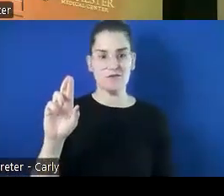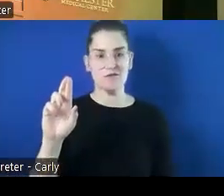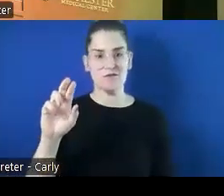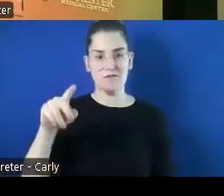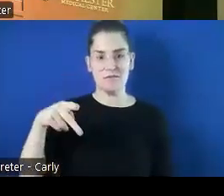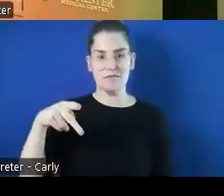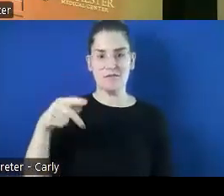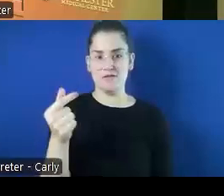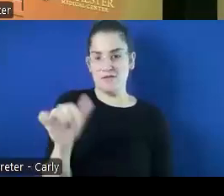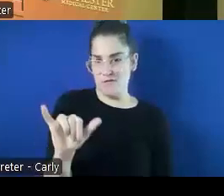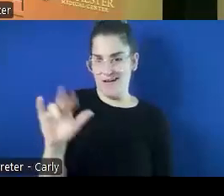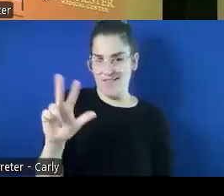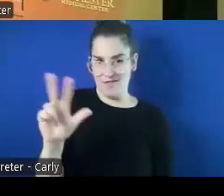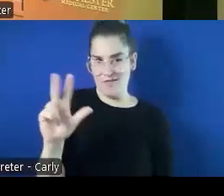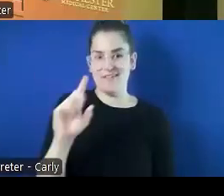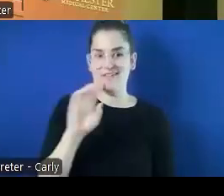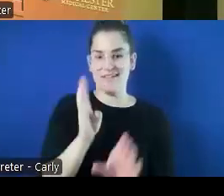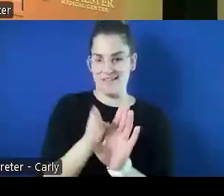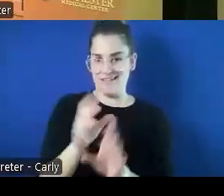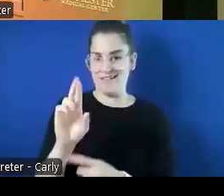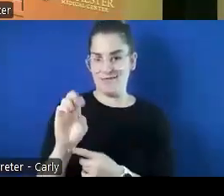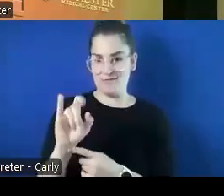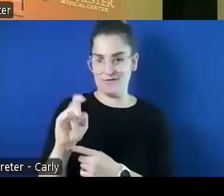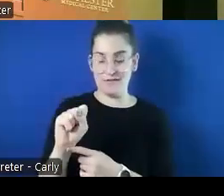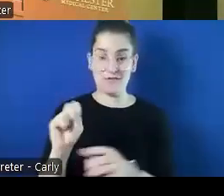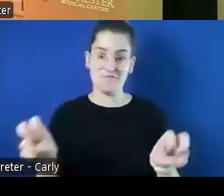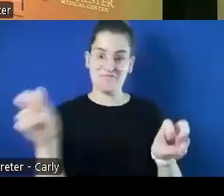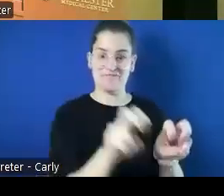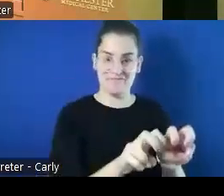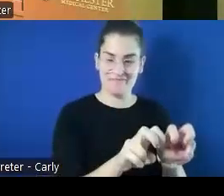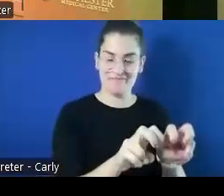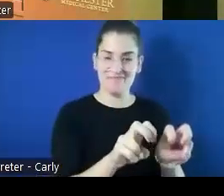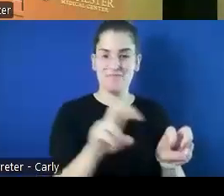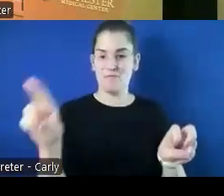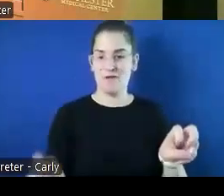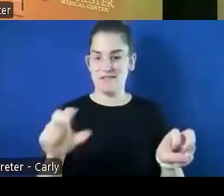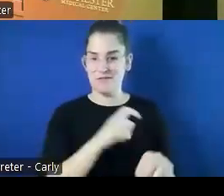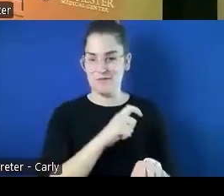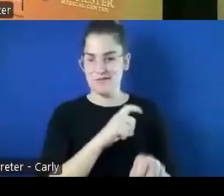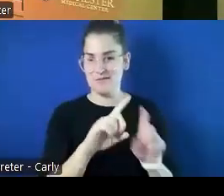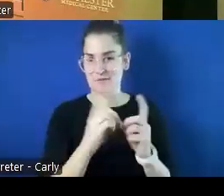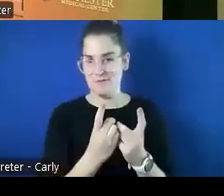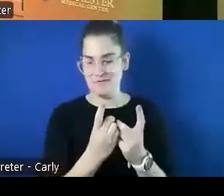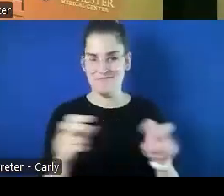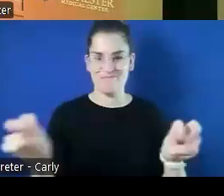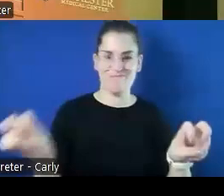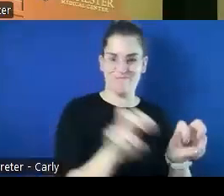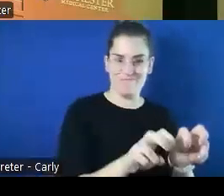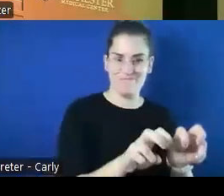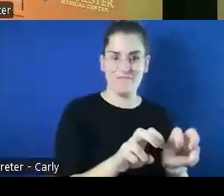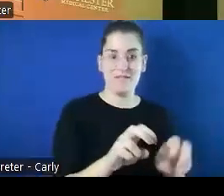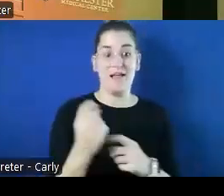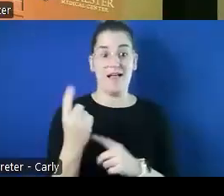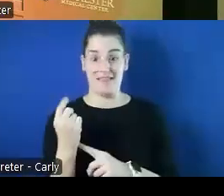a ride-along experience with members of the Rochester Police Department. Last year, out of the 7 eligible PGY3